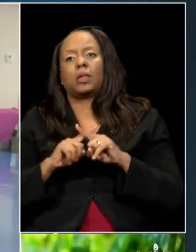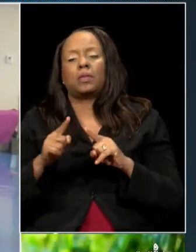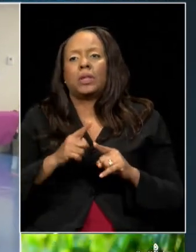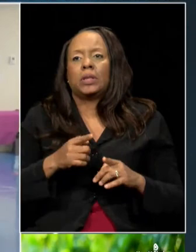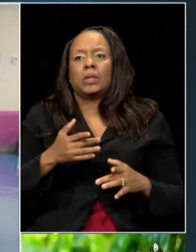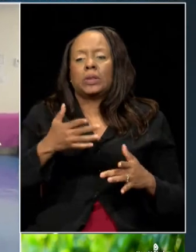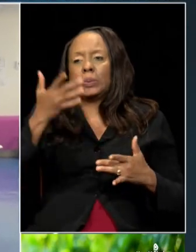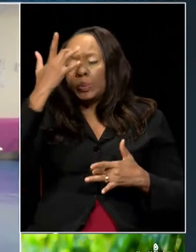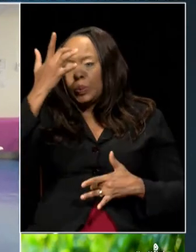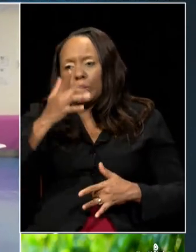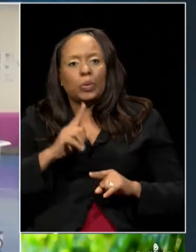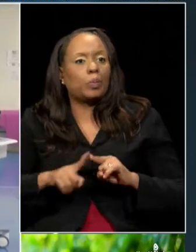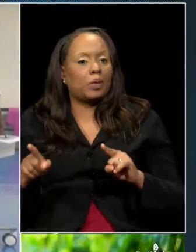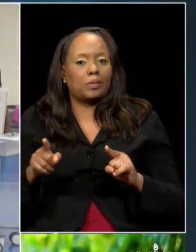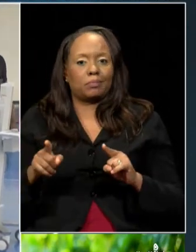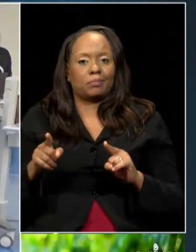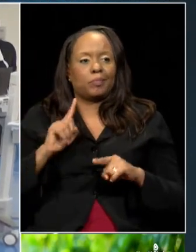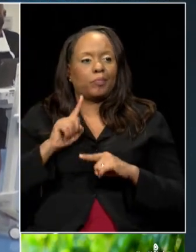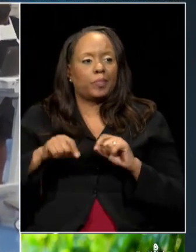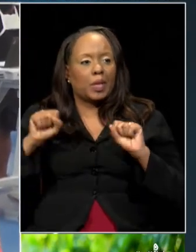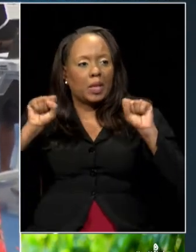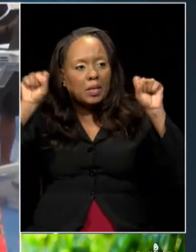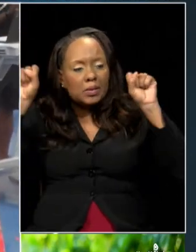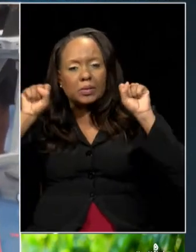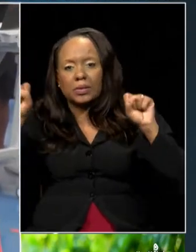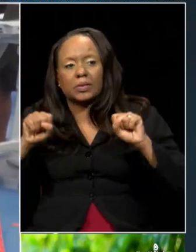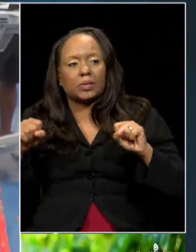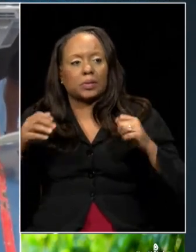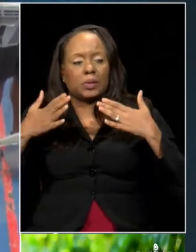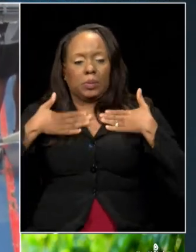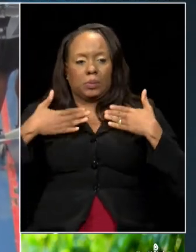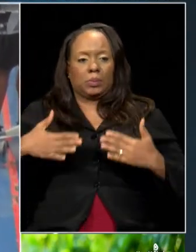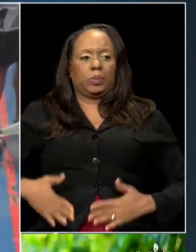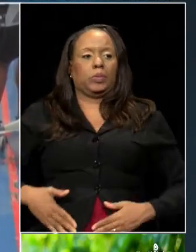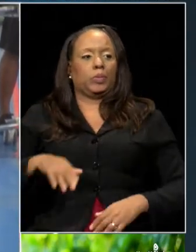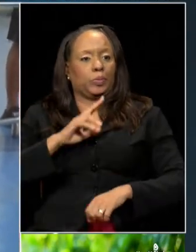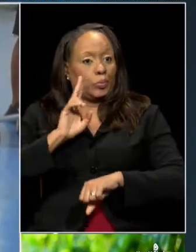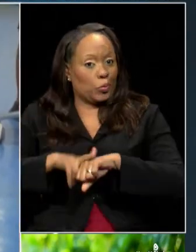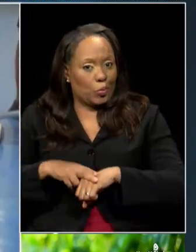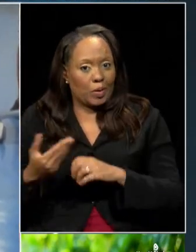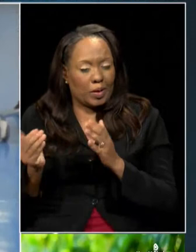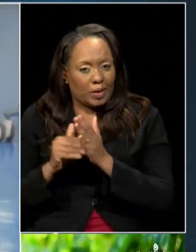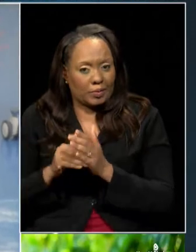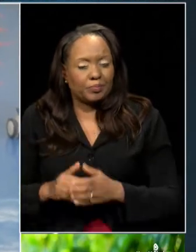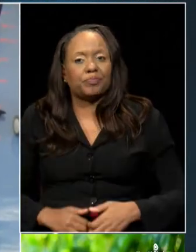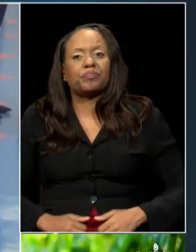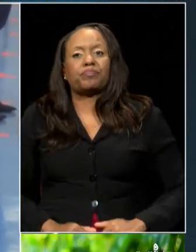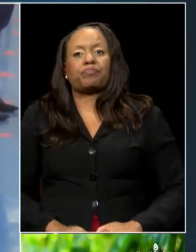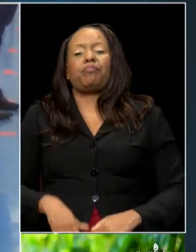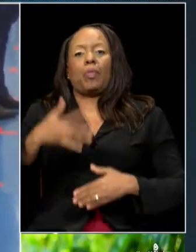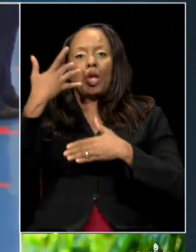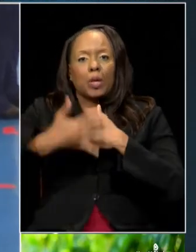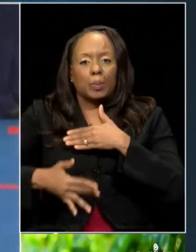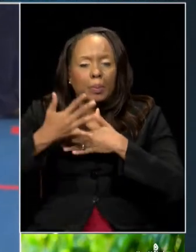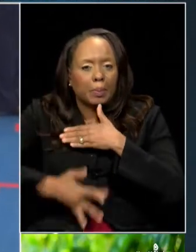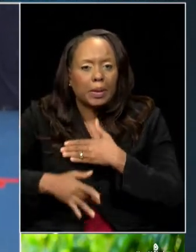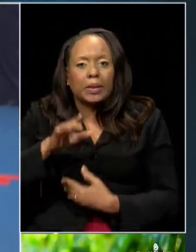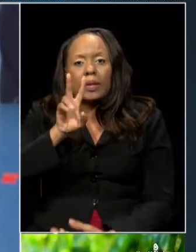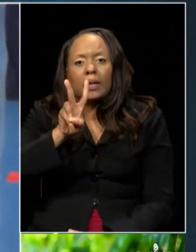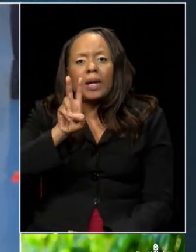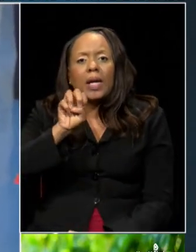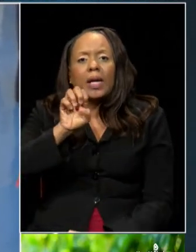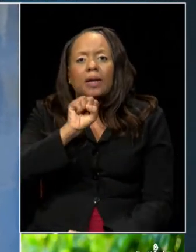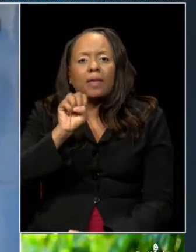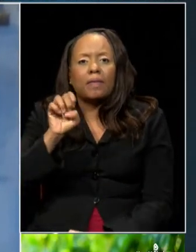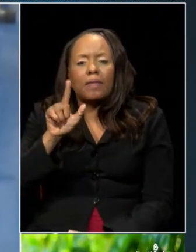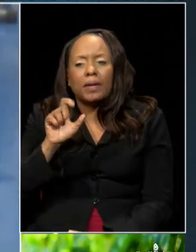normal functioning because what exercise does, it increases blood vessel formation around the heart. It